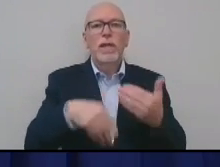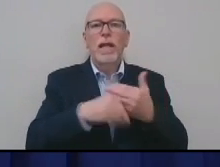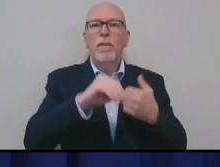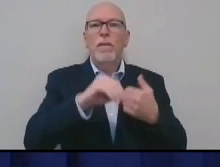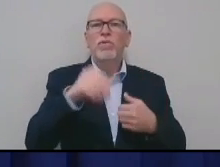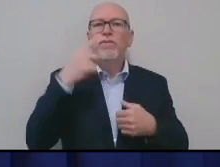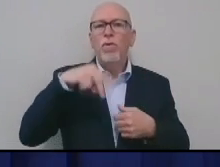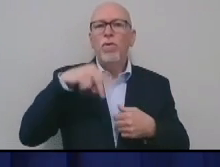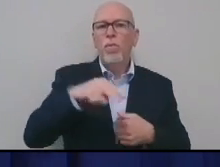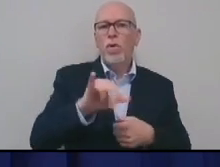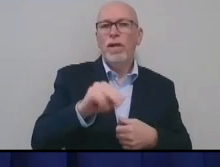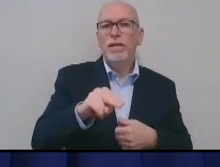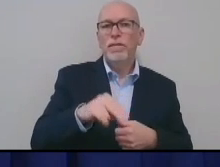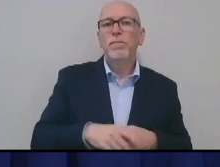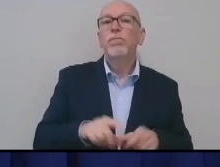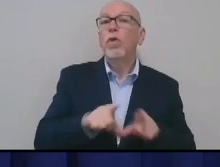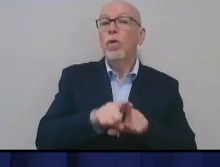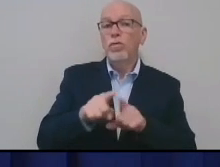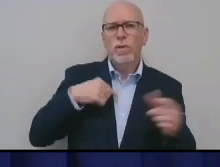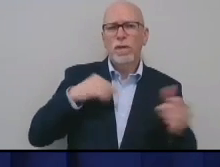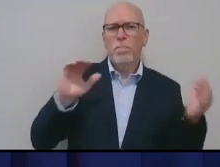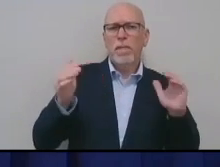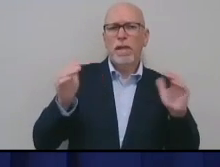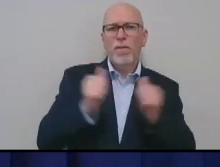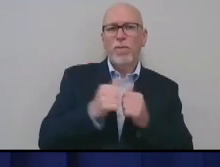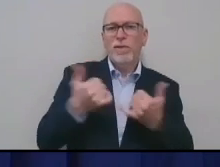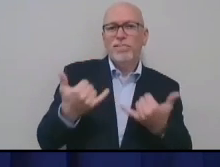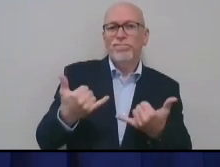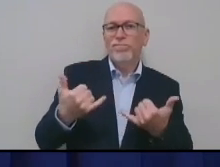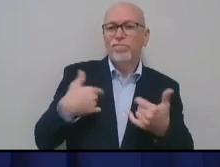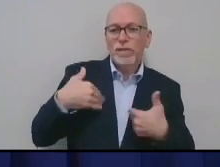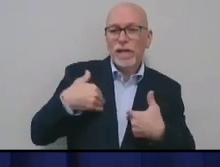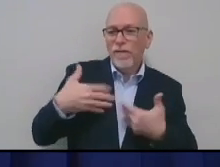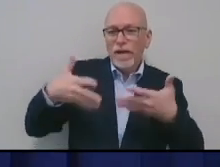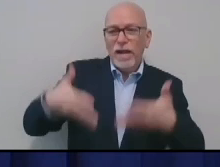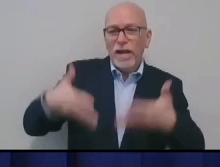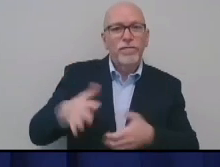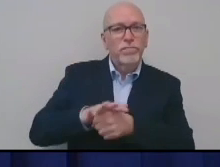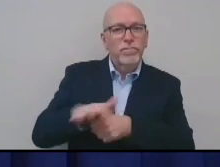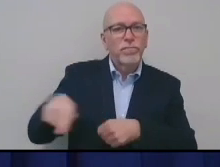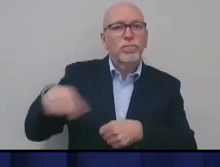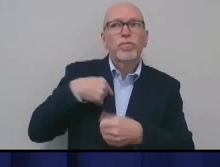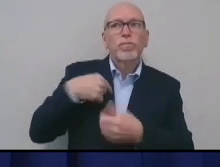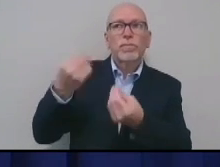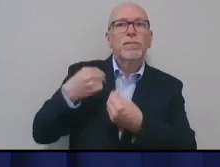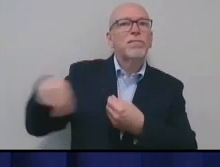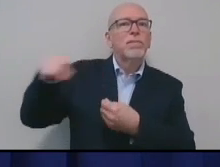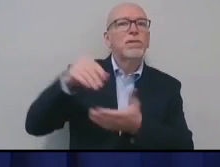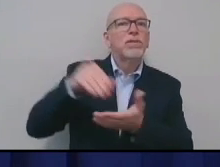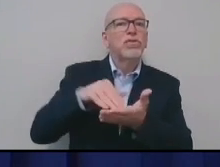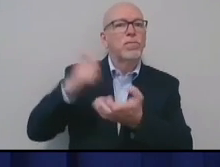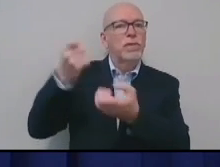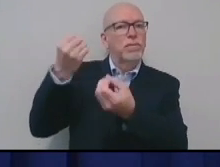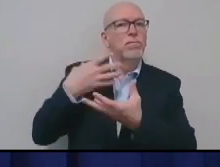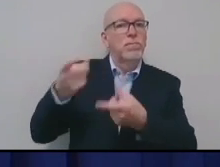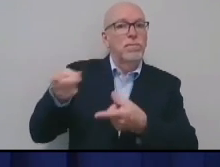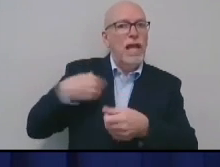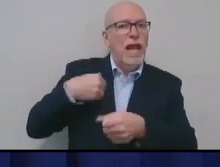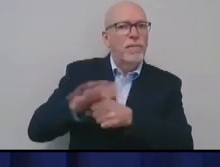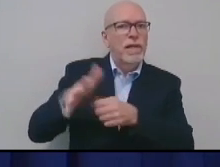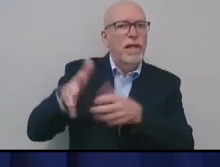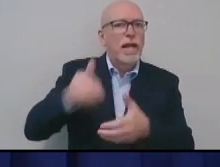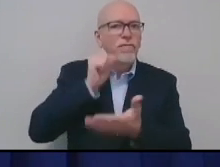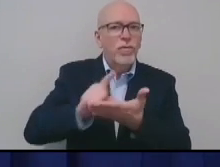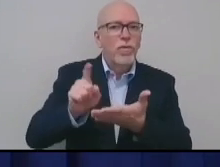walk-ins. We also compare those numbers to existing inventory, which we ask providers to give us each week. That helps us to know whether a certain vaccine